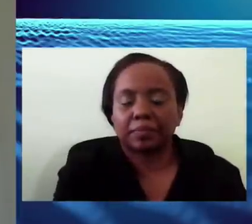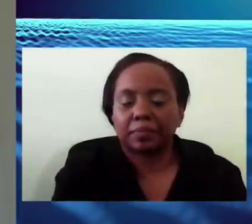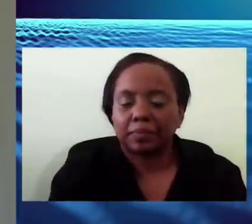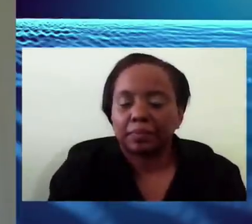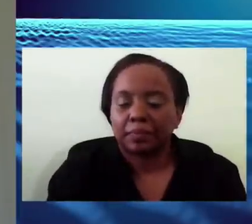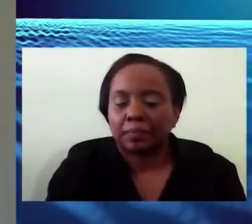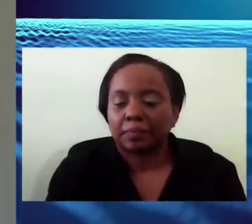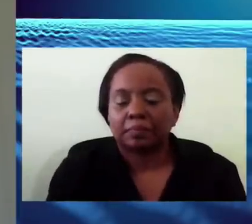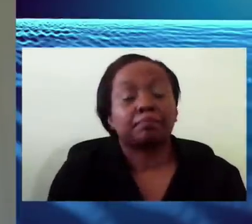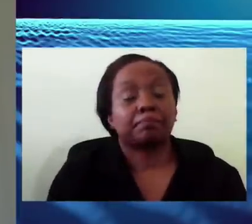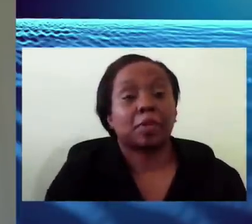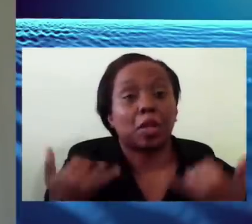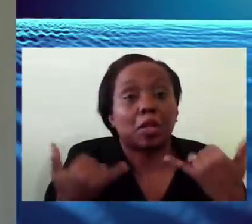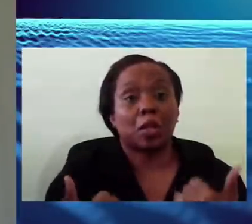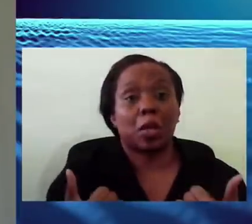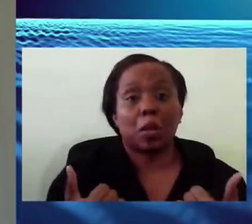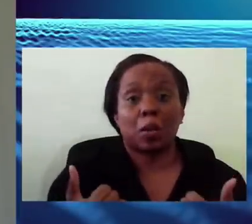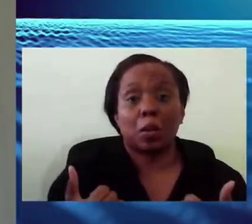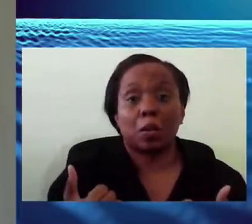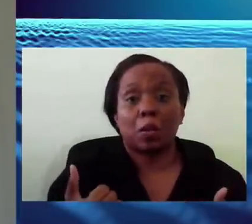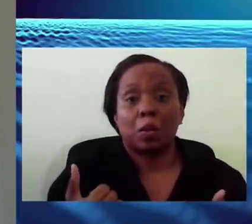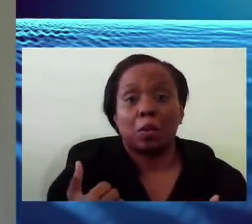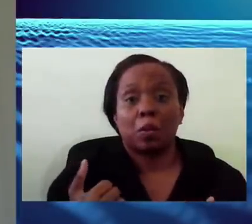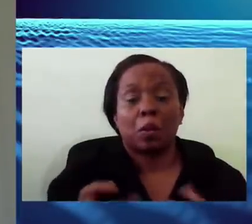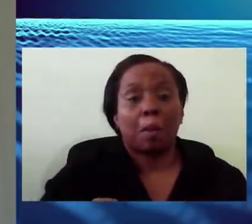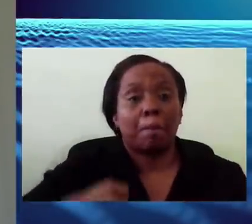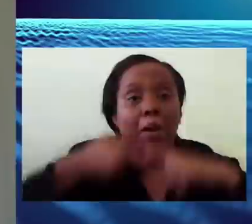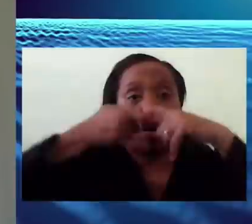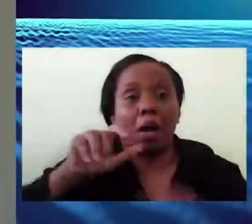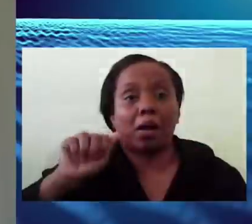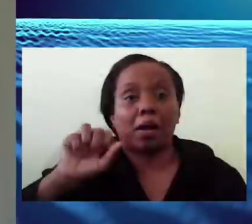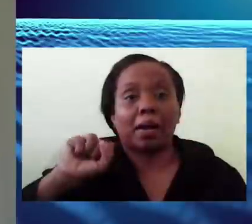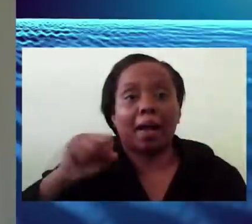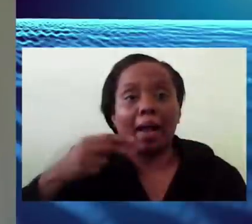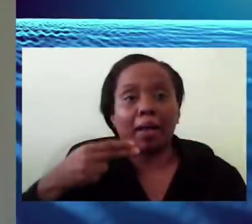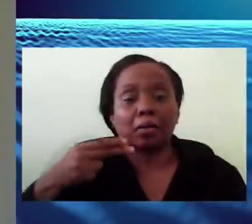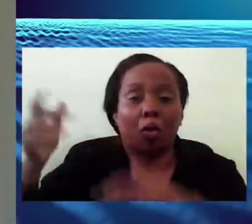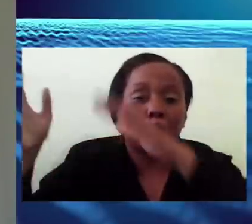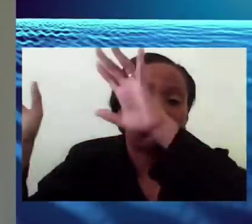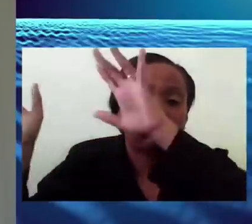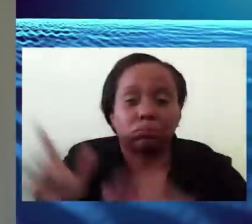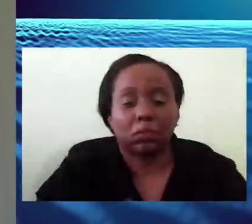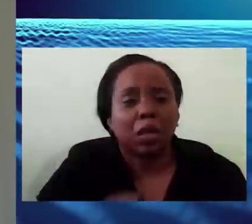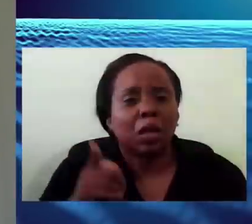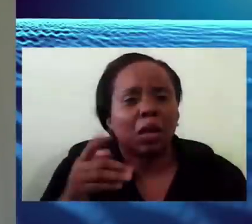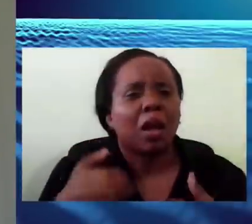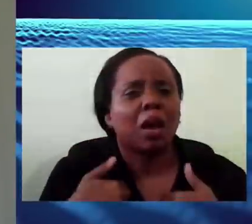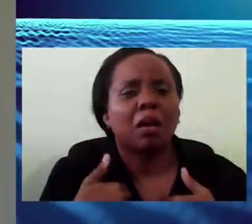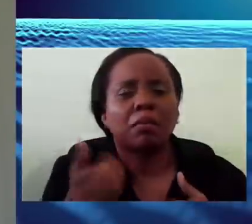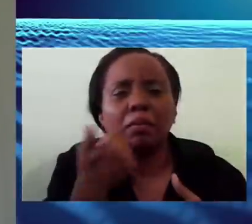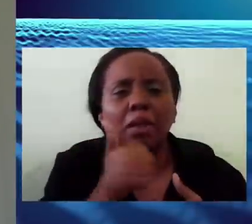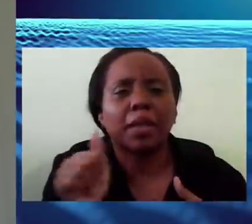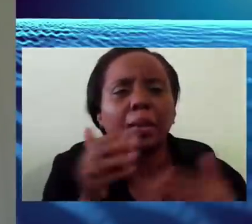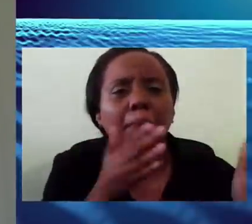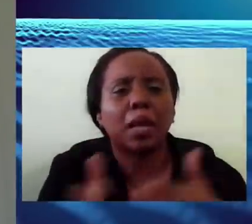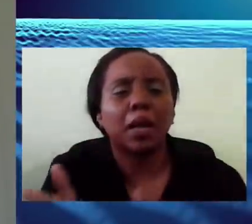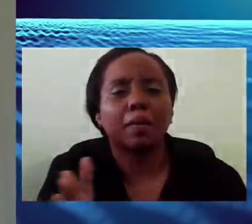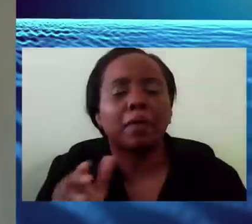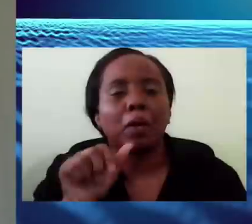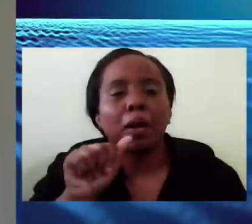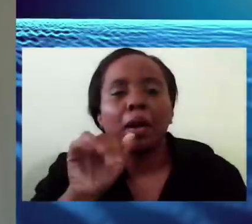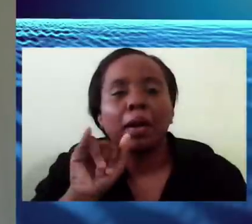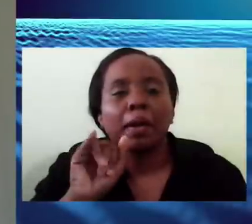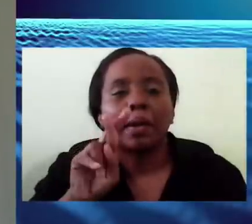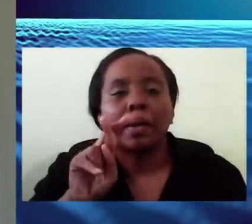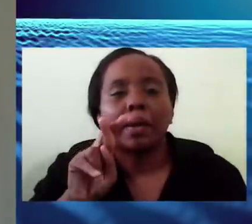there be any air quality studies to be done for the country, or if there have started, can you give us an update on what